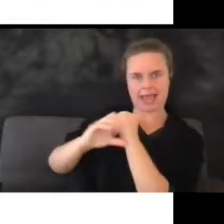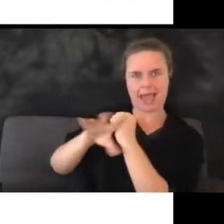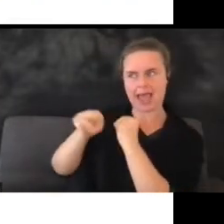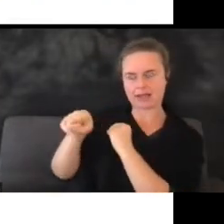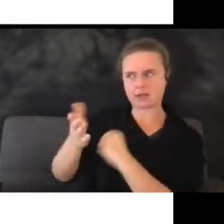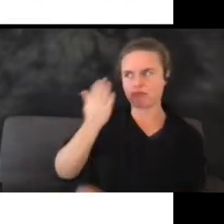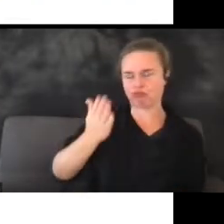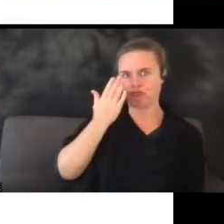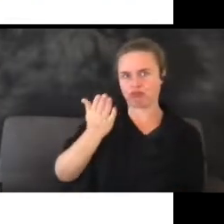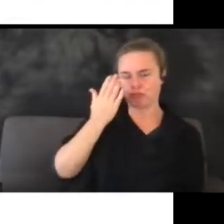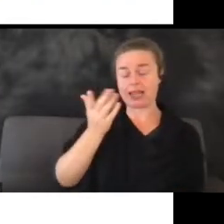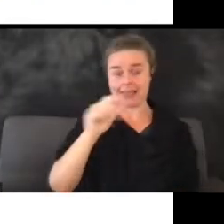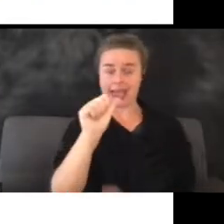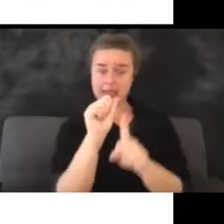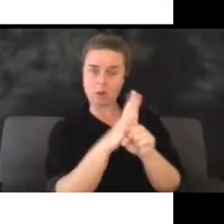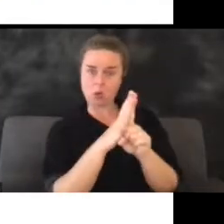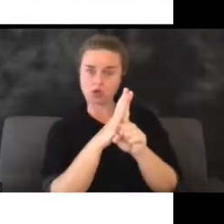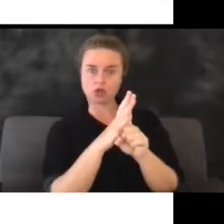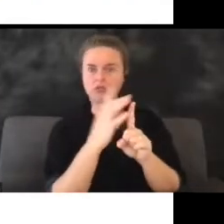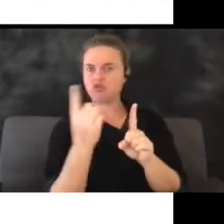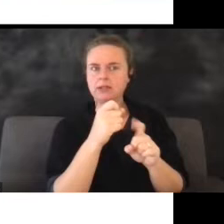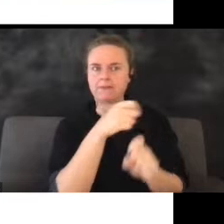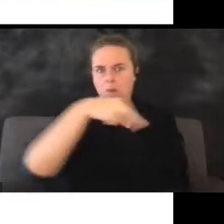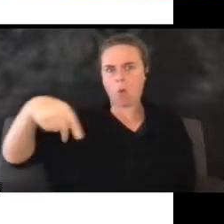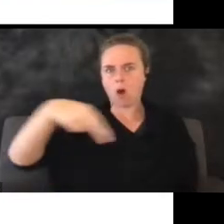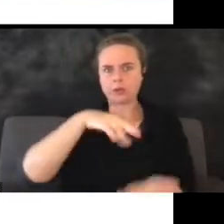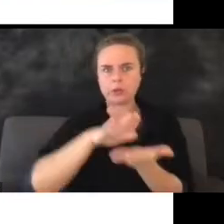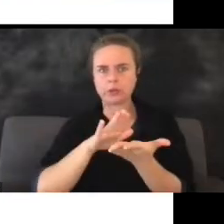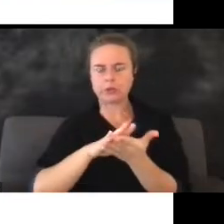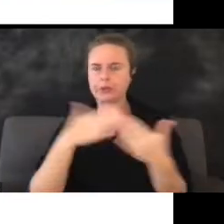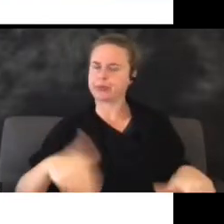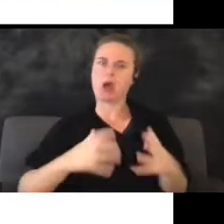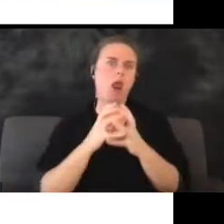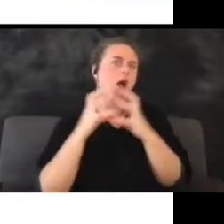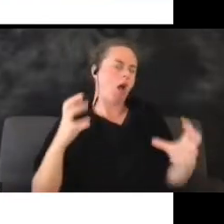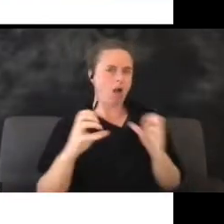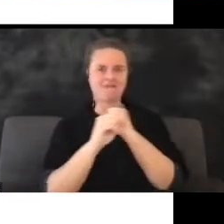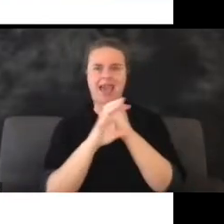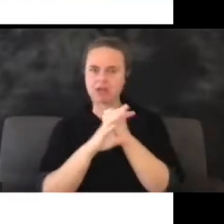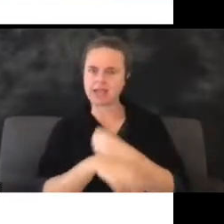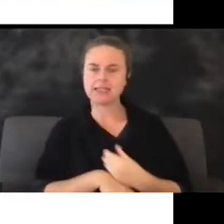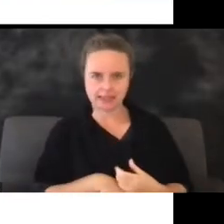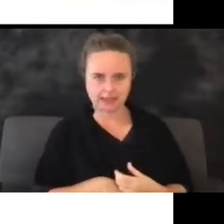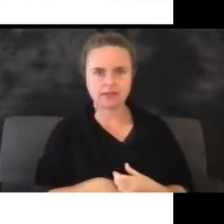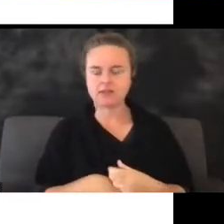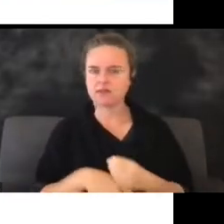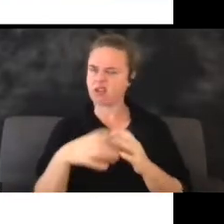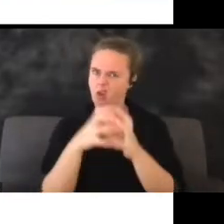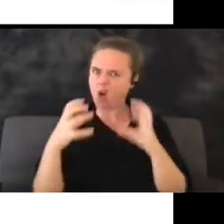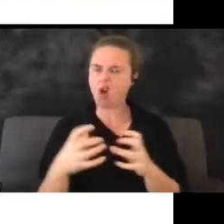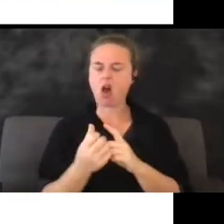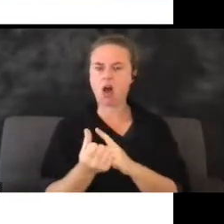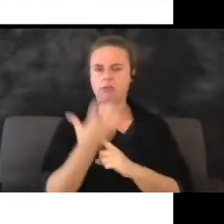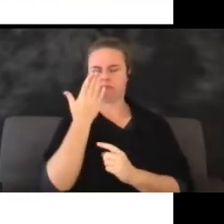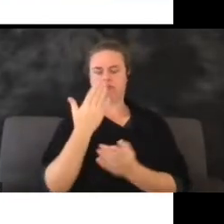just from walking to and from school is intense, right? And this is happening locally right